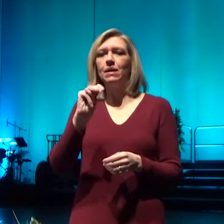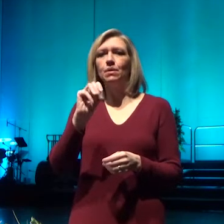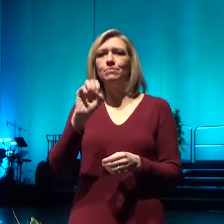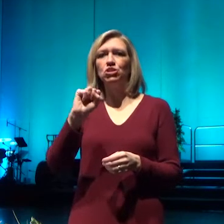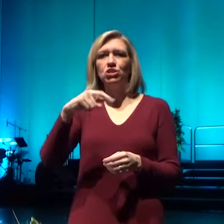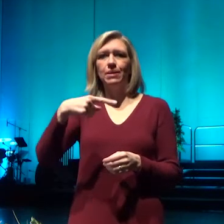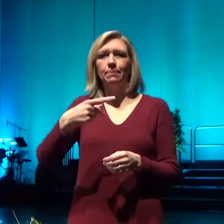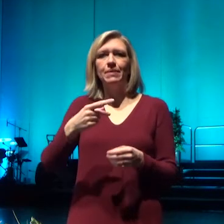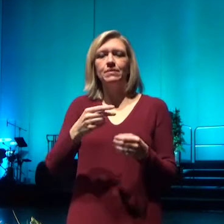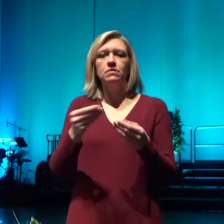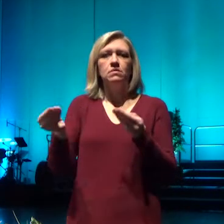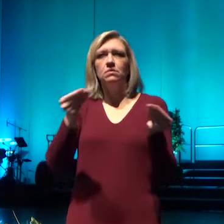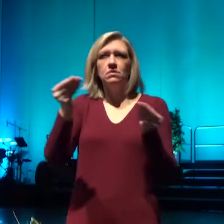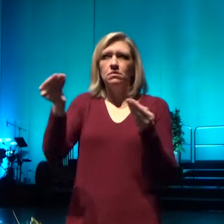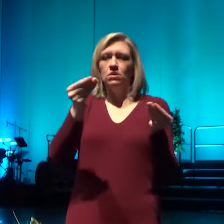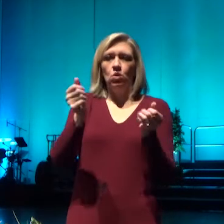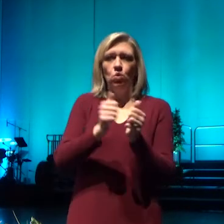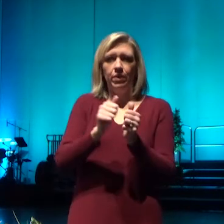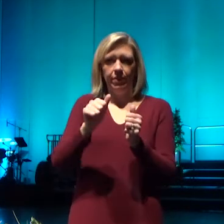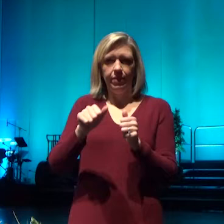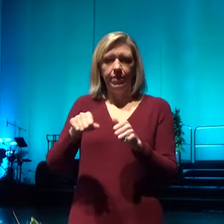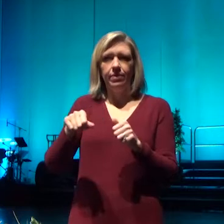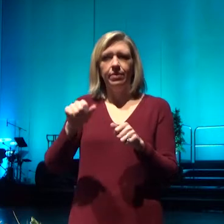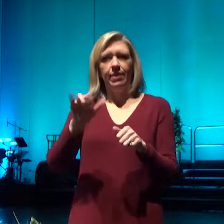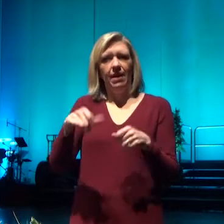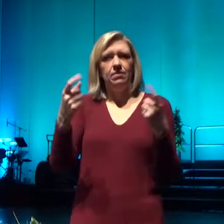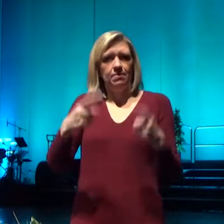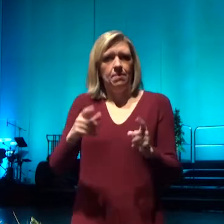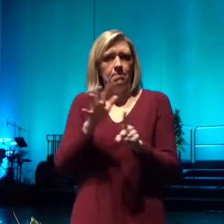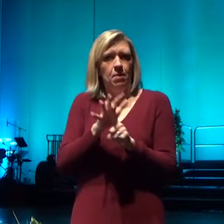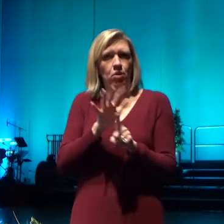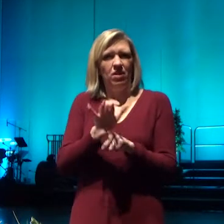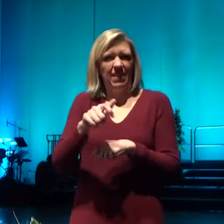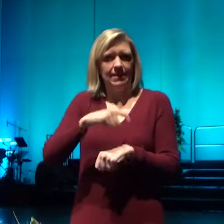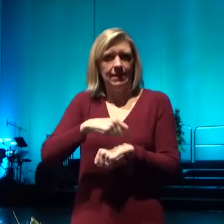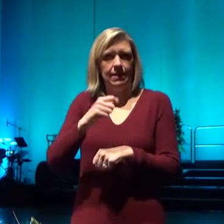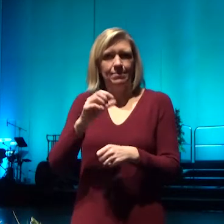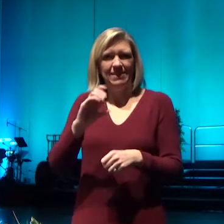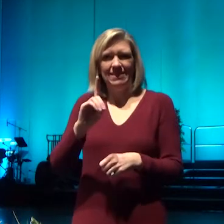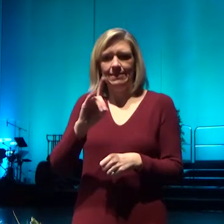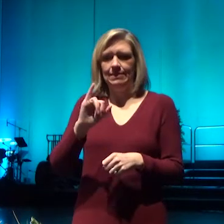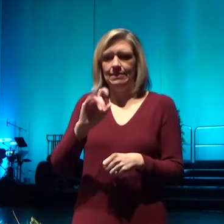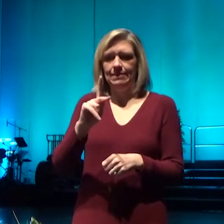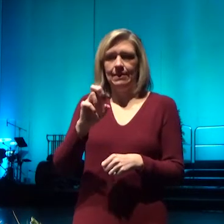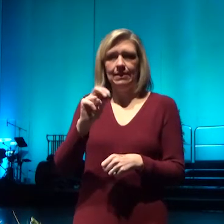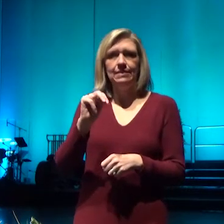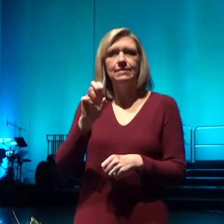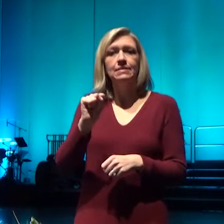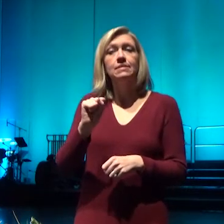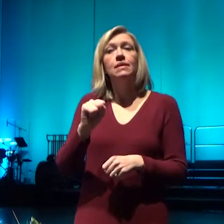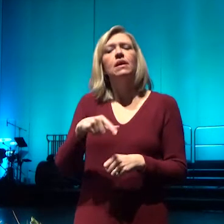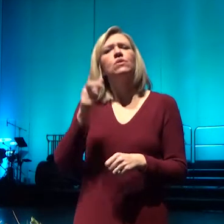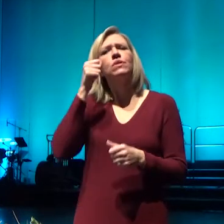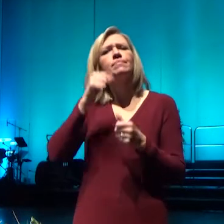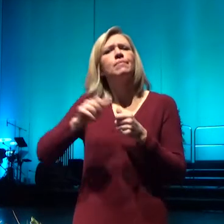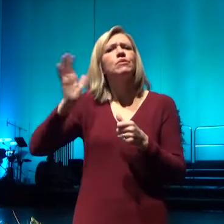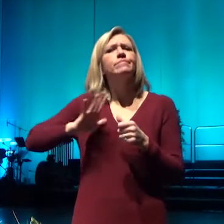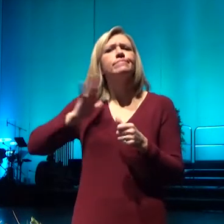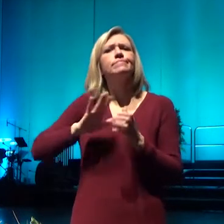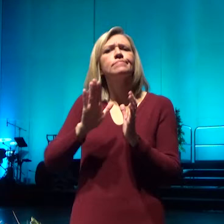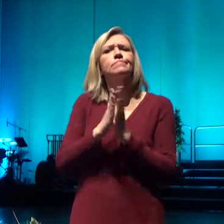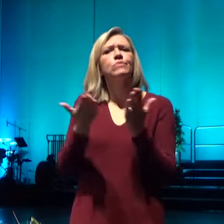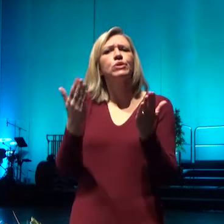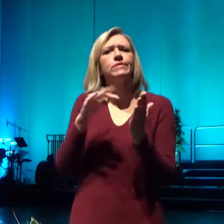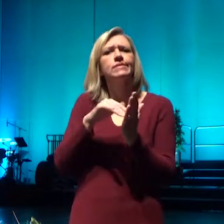rising during the time of Dickens. I remember early in my ministry, I was doing a book study, and there was a lovely woman who had lost her mother